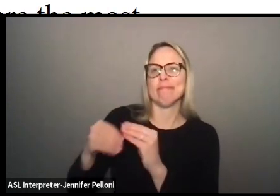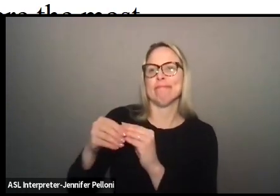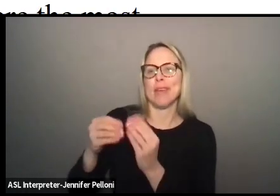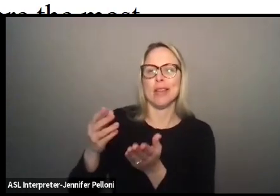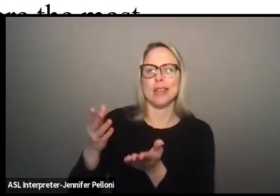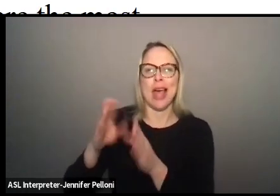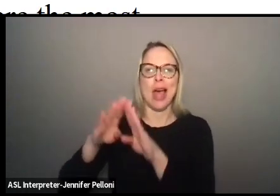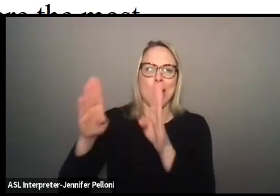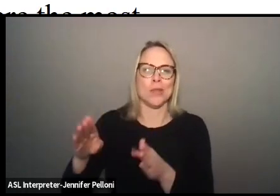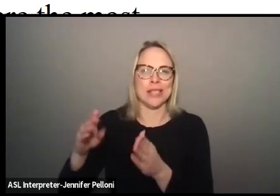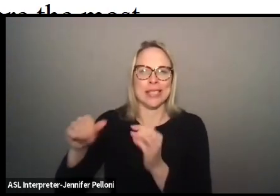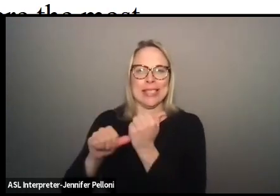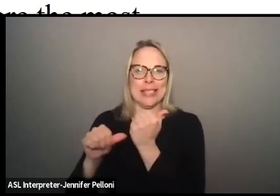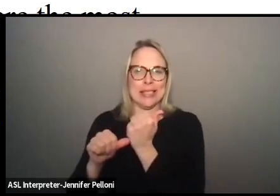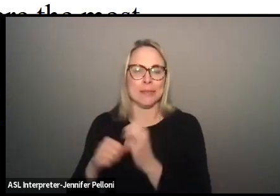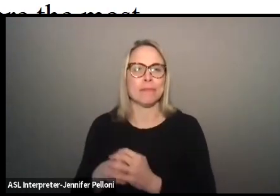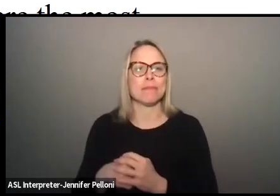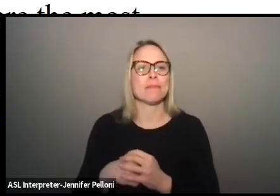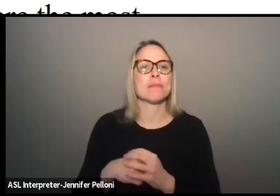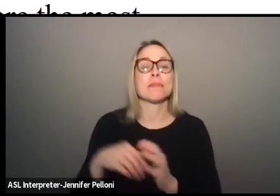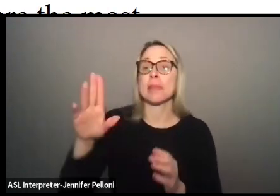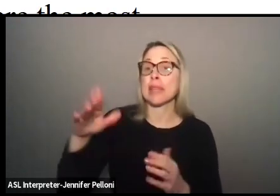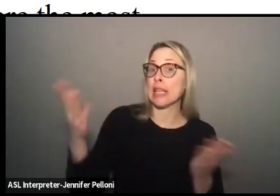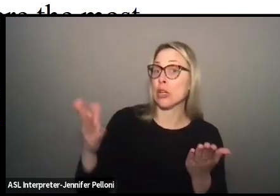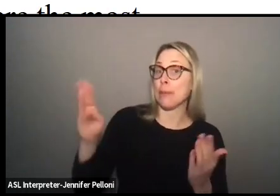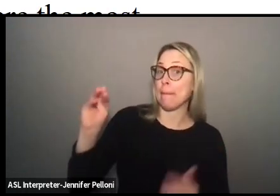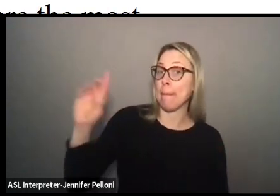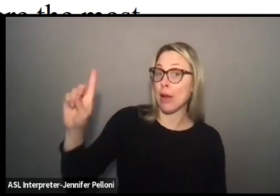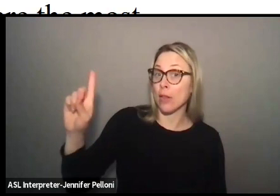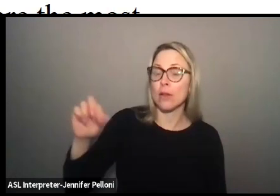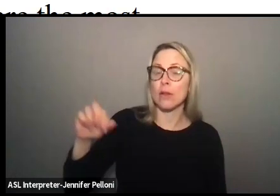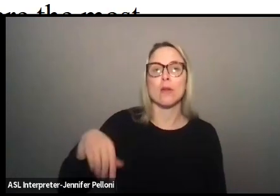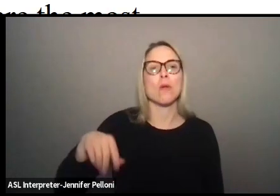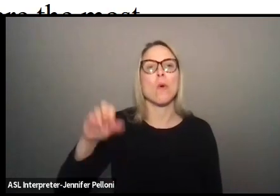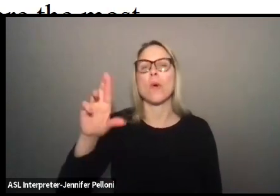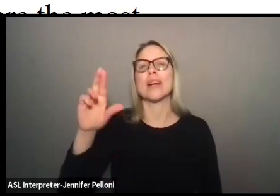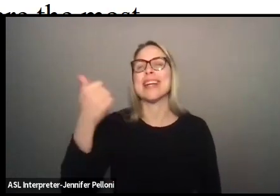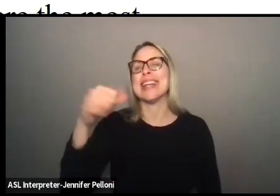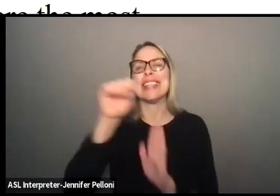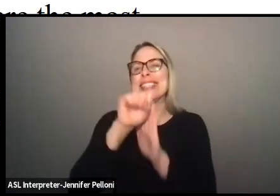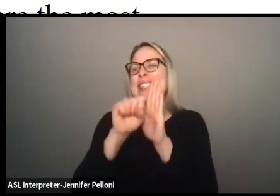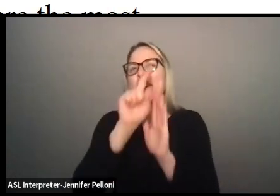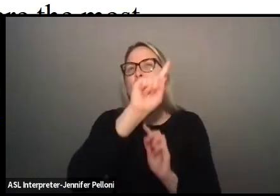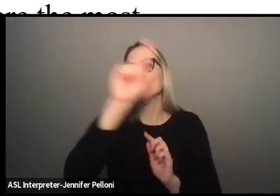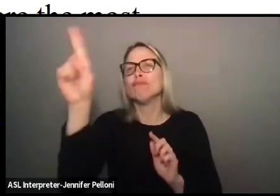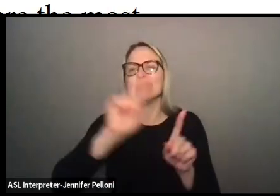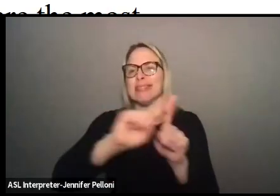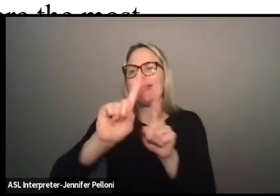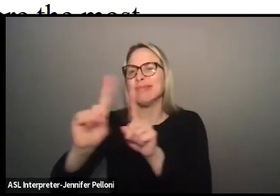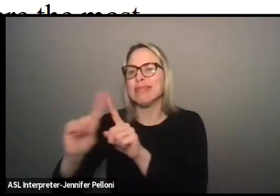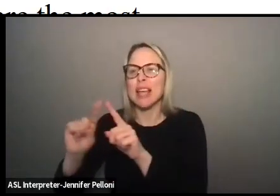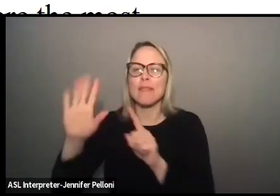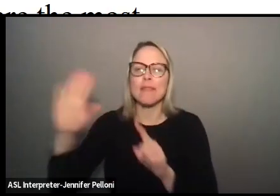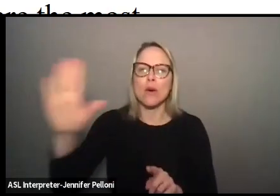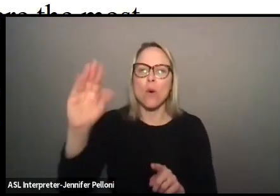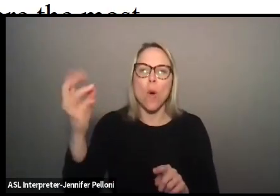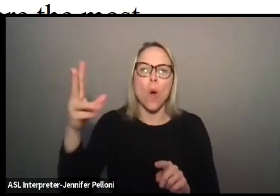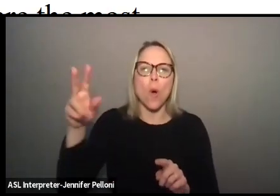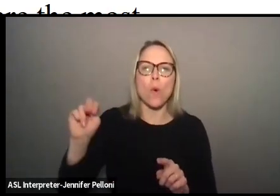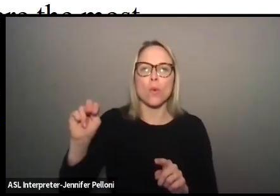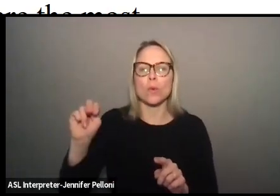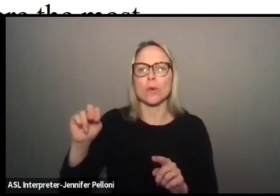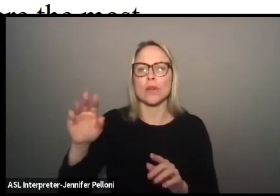In Maryland, you know, every state or every jurisdiction has